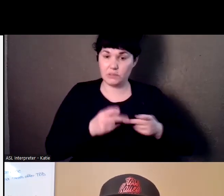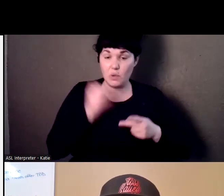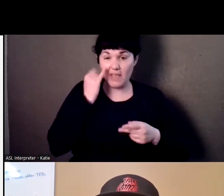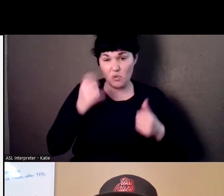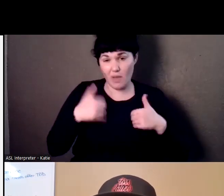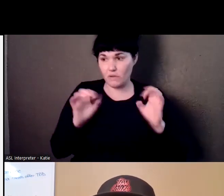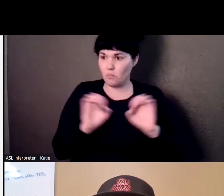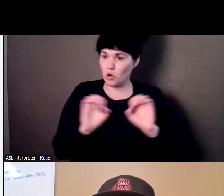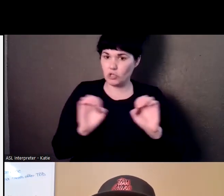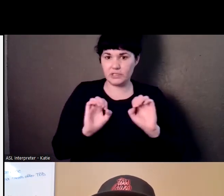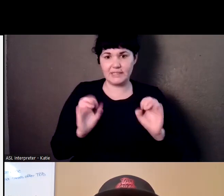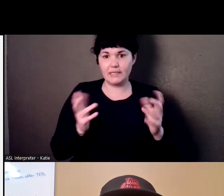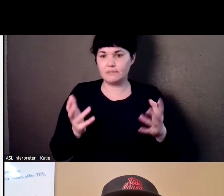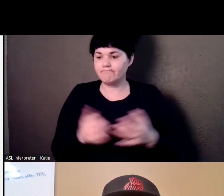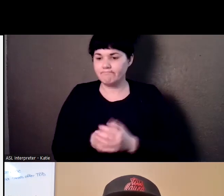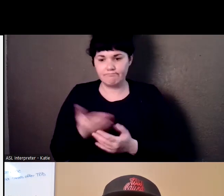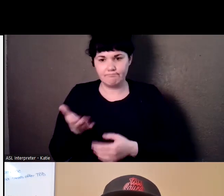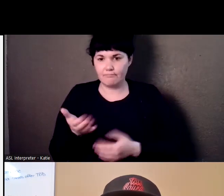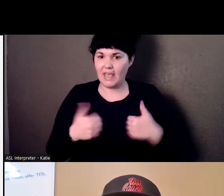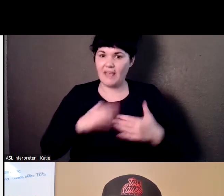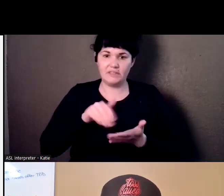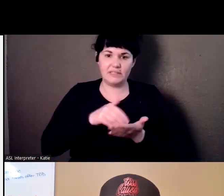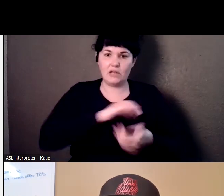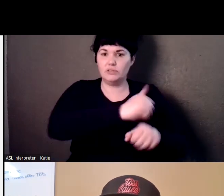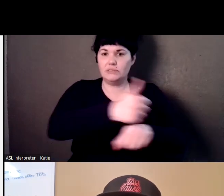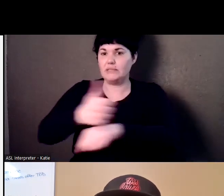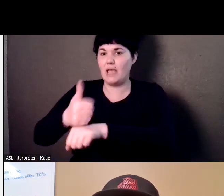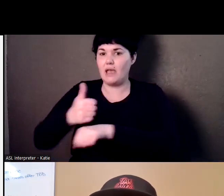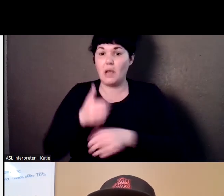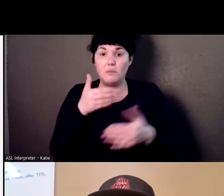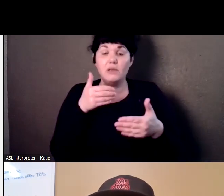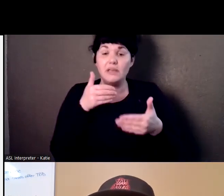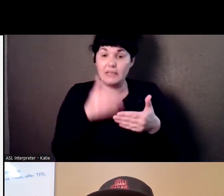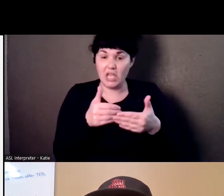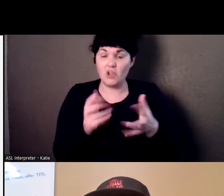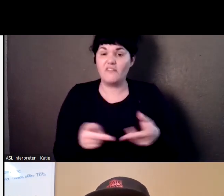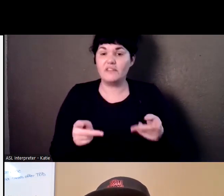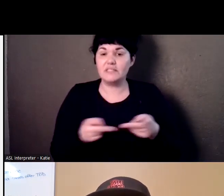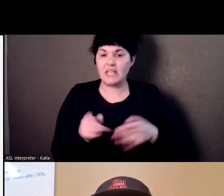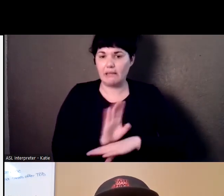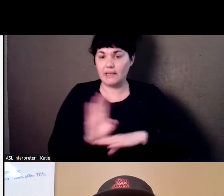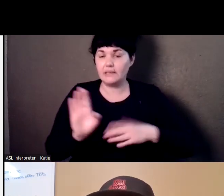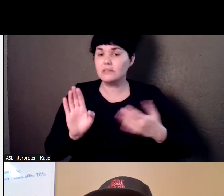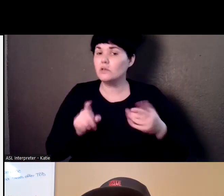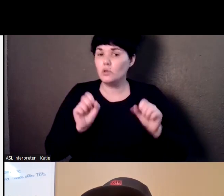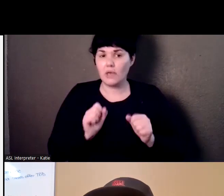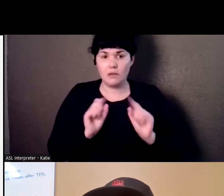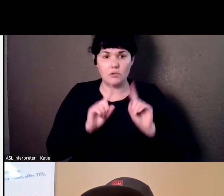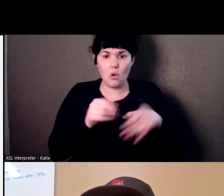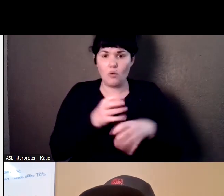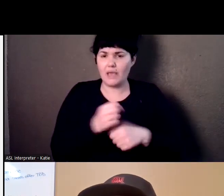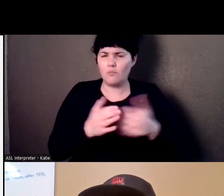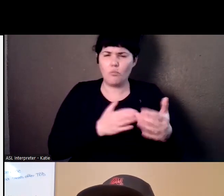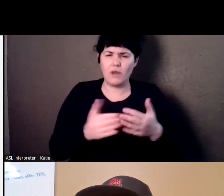that, there's centers set up around the facilities that you can go and get whatever treatment you may